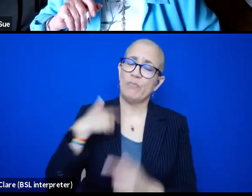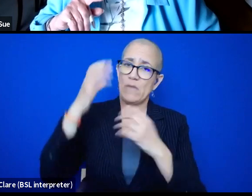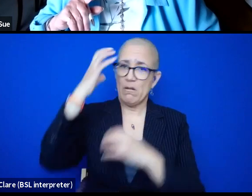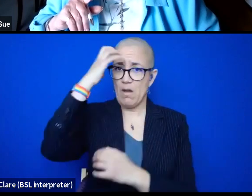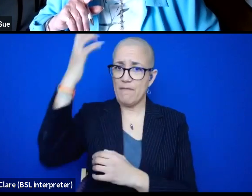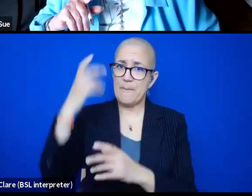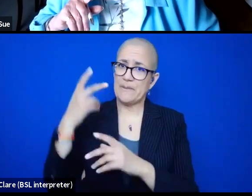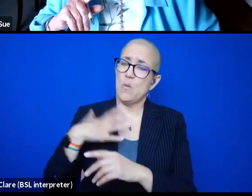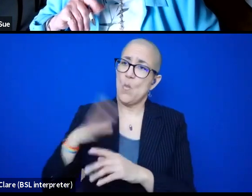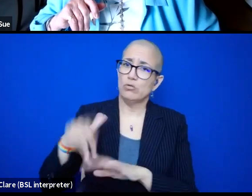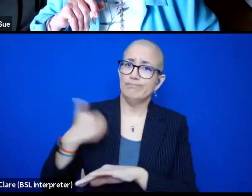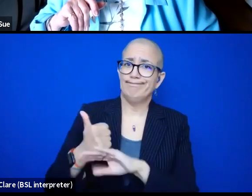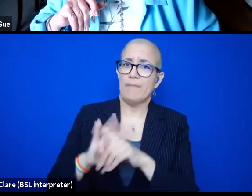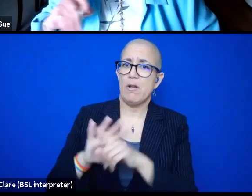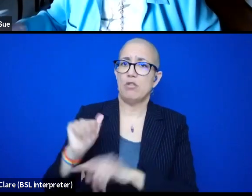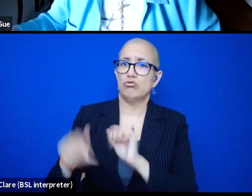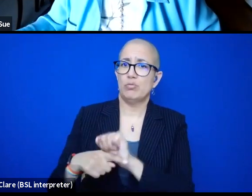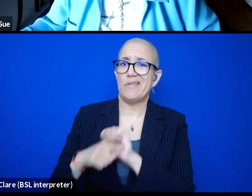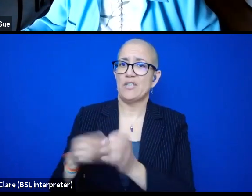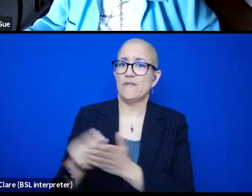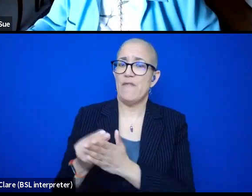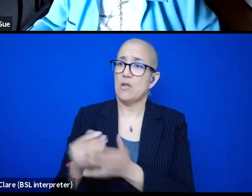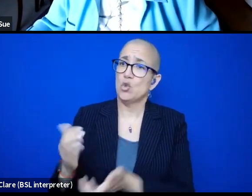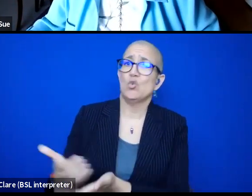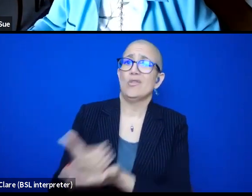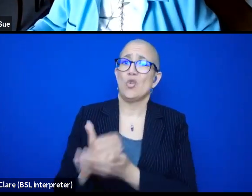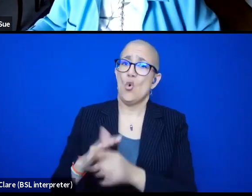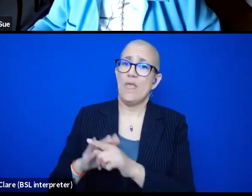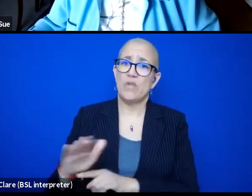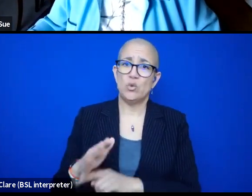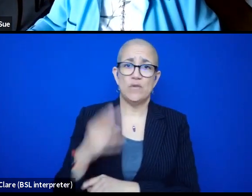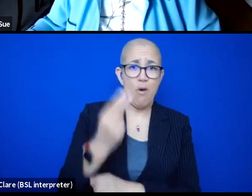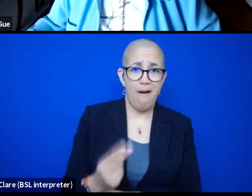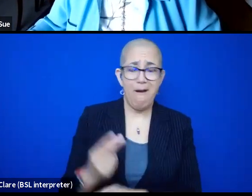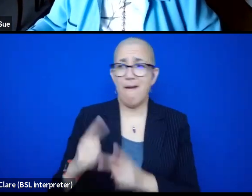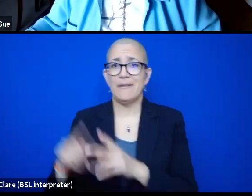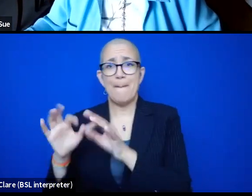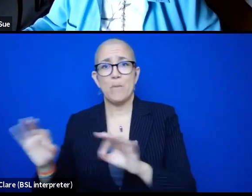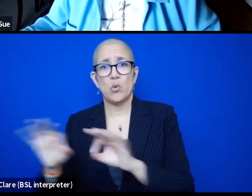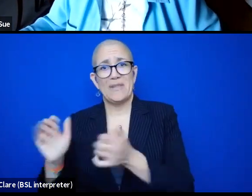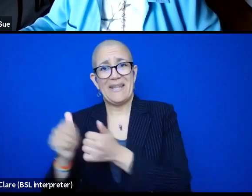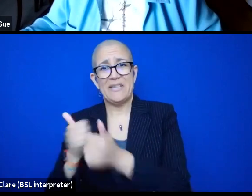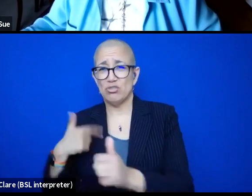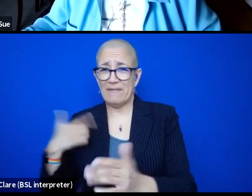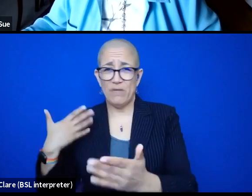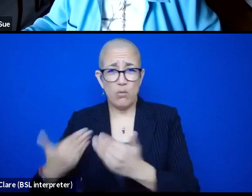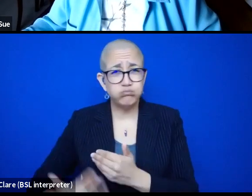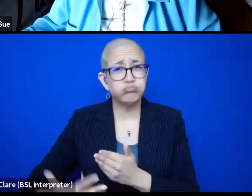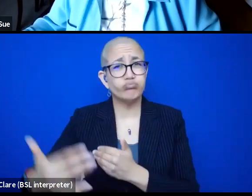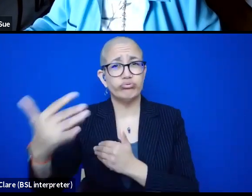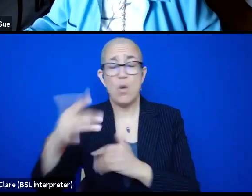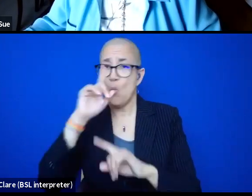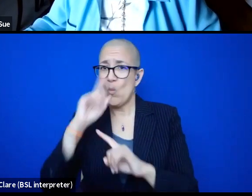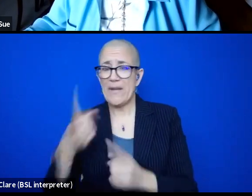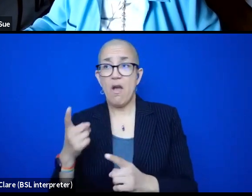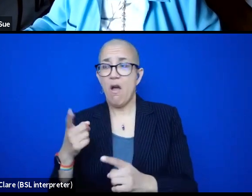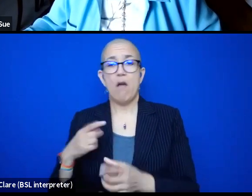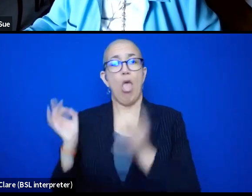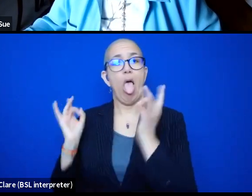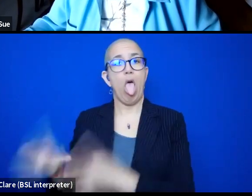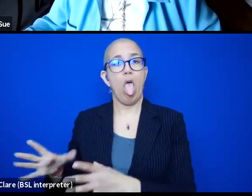protection fund to secure the future of our arts and music industries for as long as it takes. We can't afford to leave the creative industries